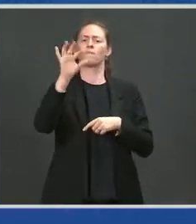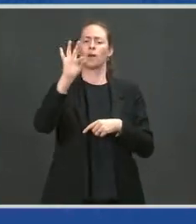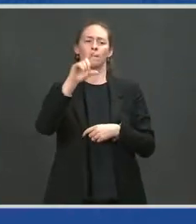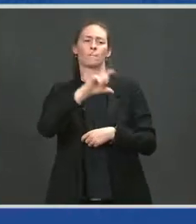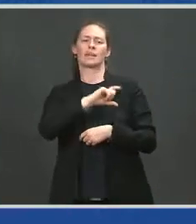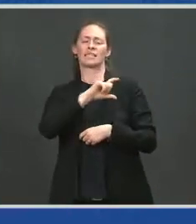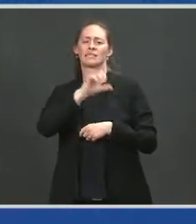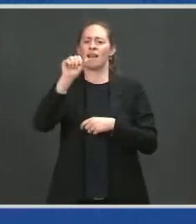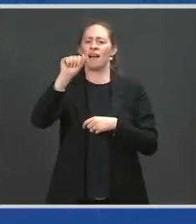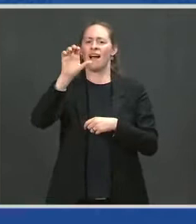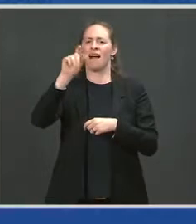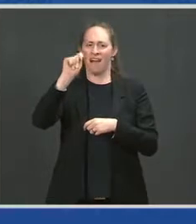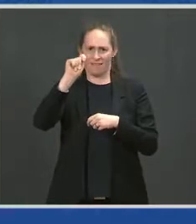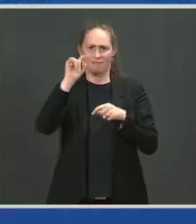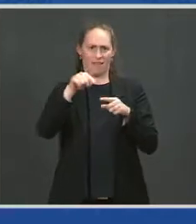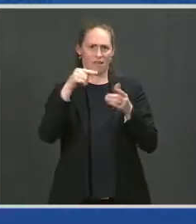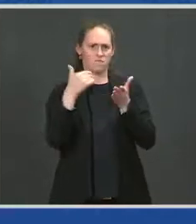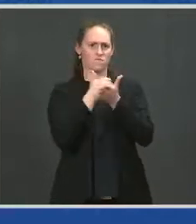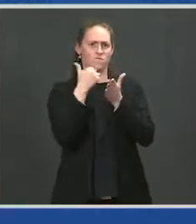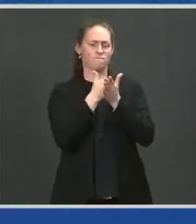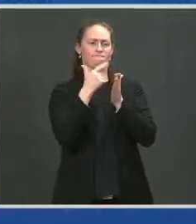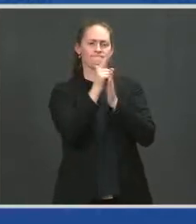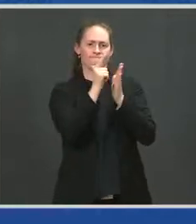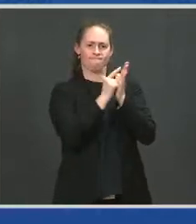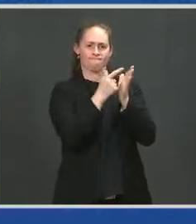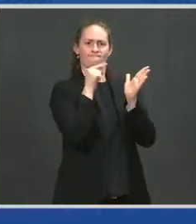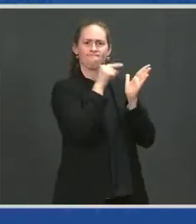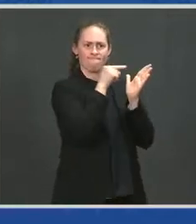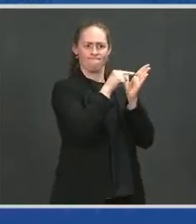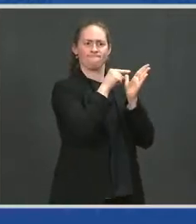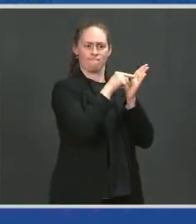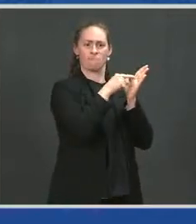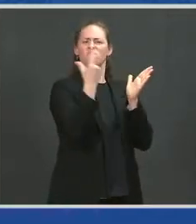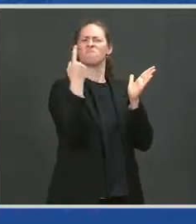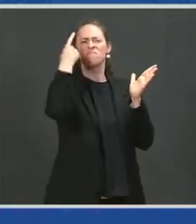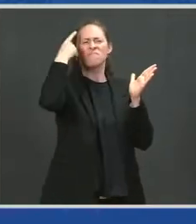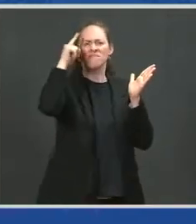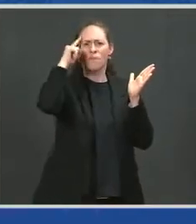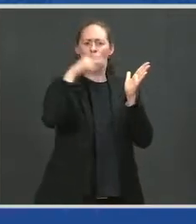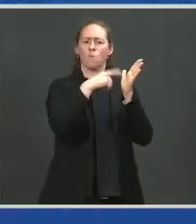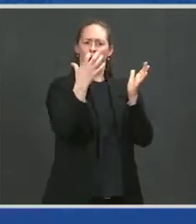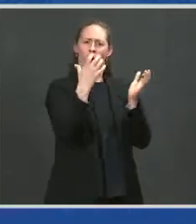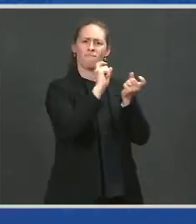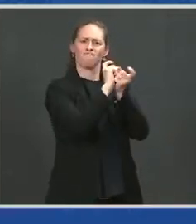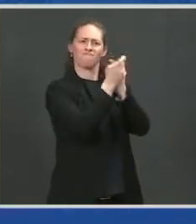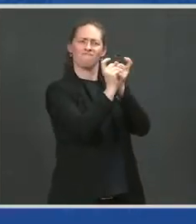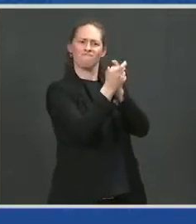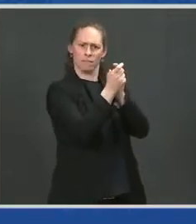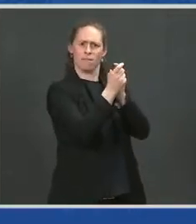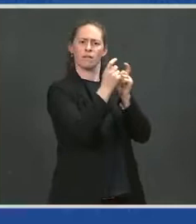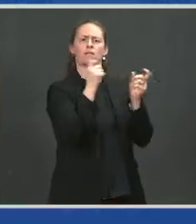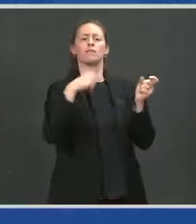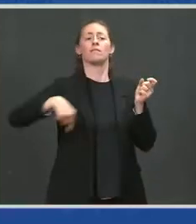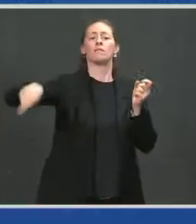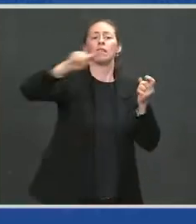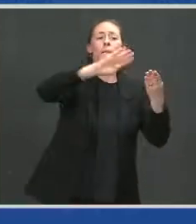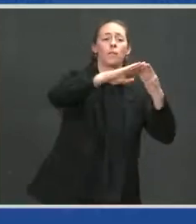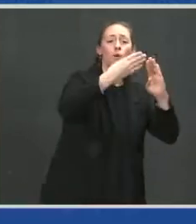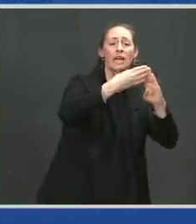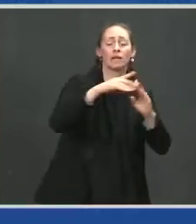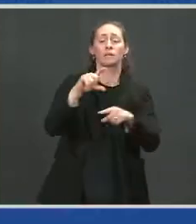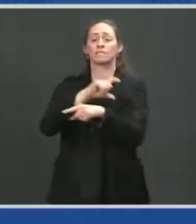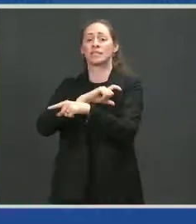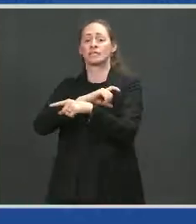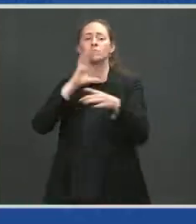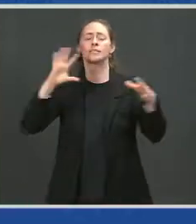enforcement accountable and help build trust between law enforcement and our communities. This bill